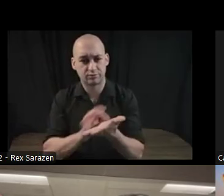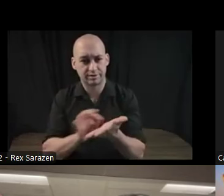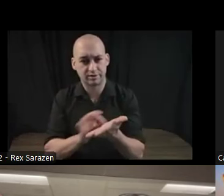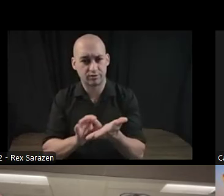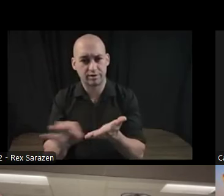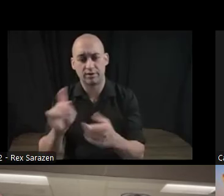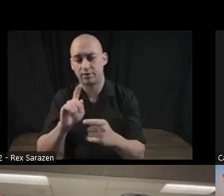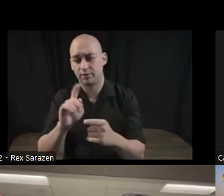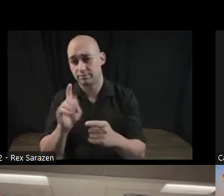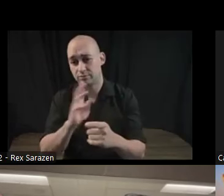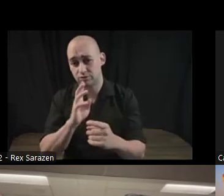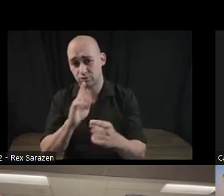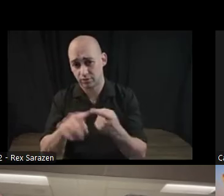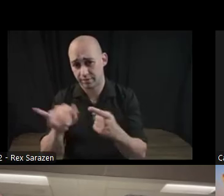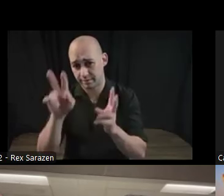topic first and then come back to that.